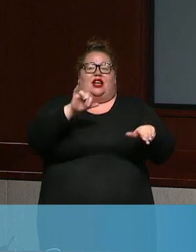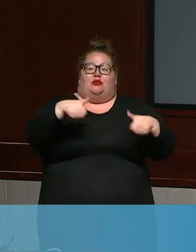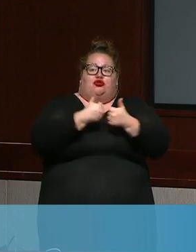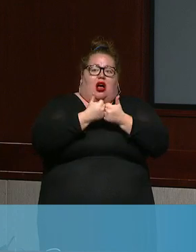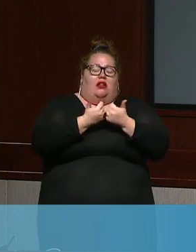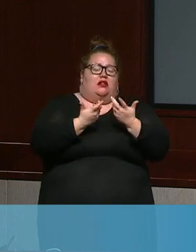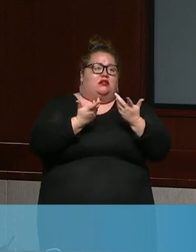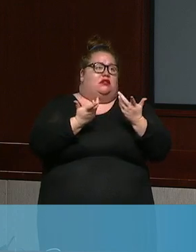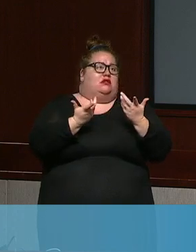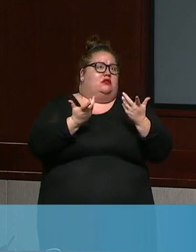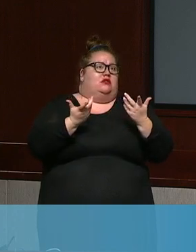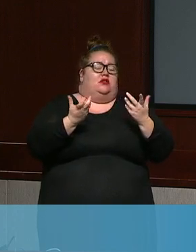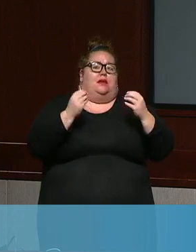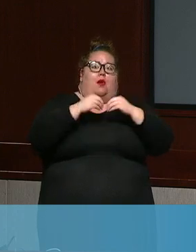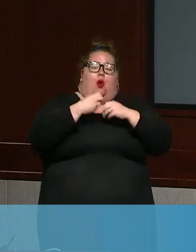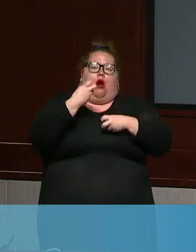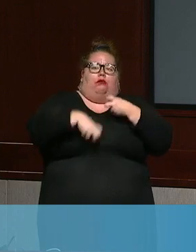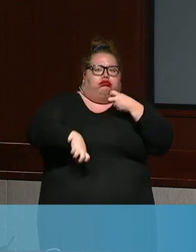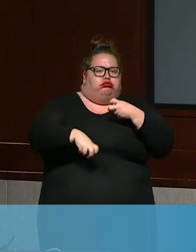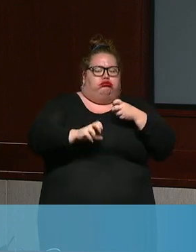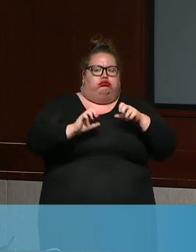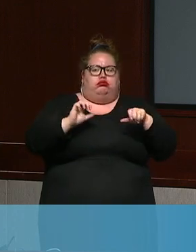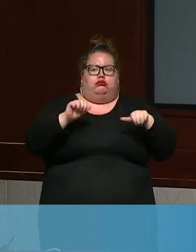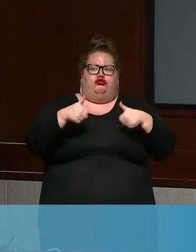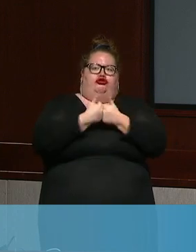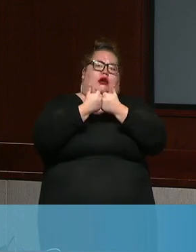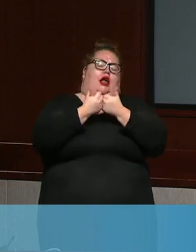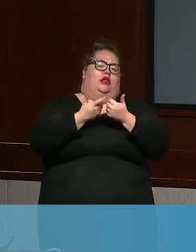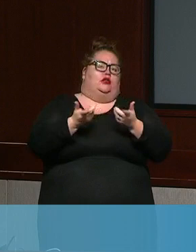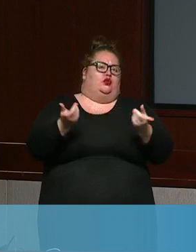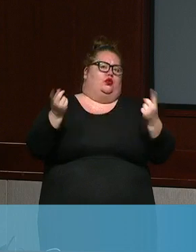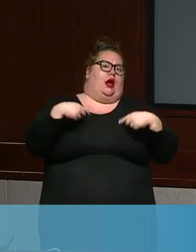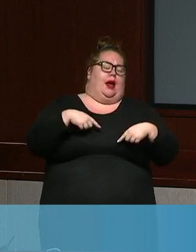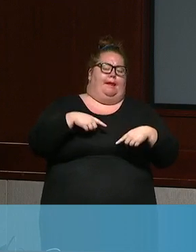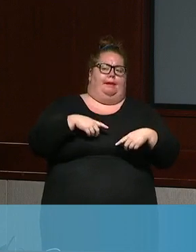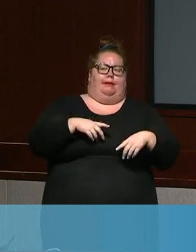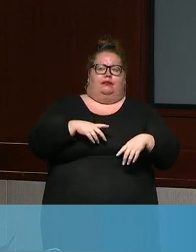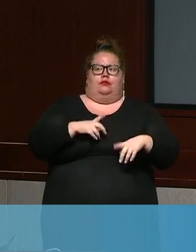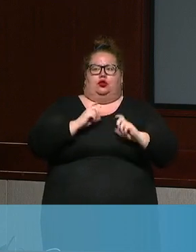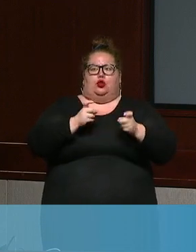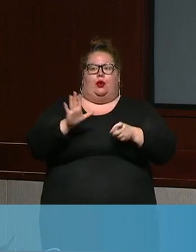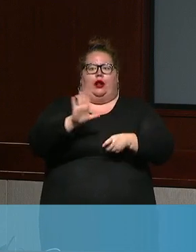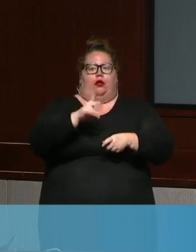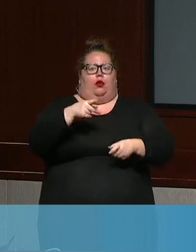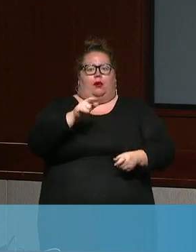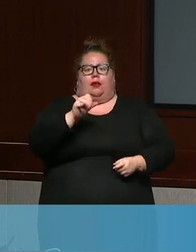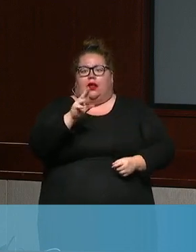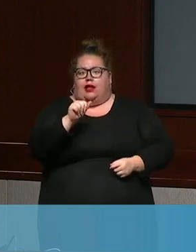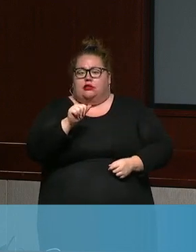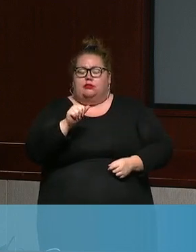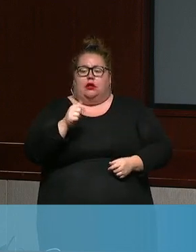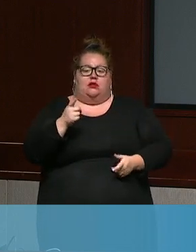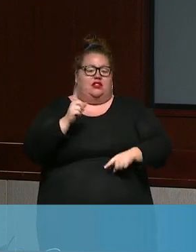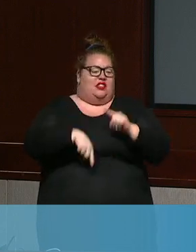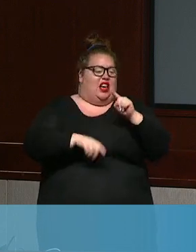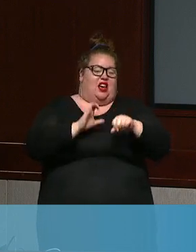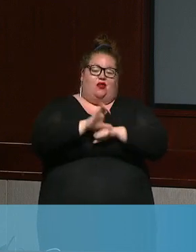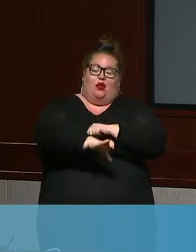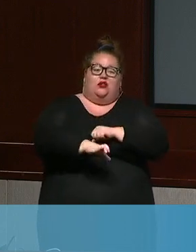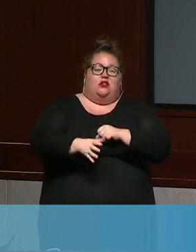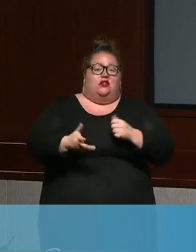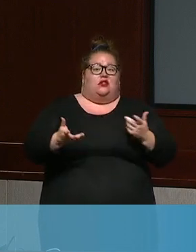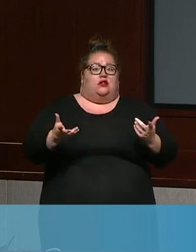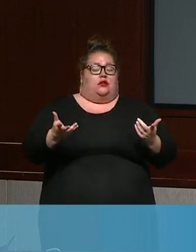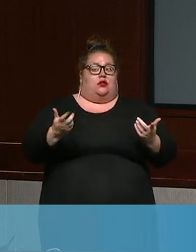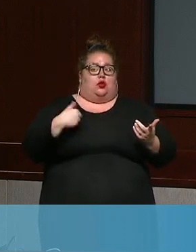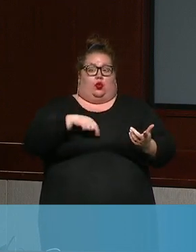getting people to come down and donate convalescent plasma. So we cannot force people. What we can do is to put